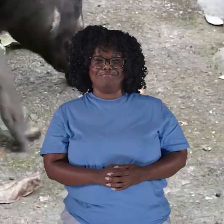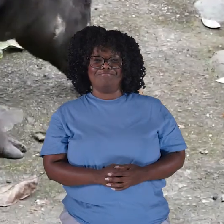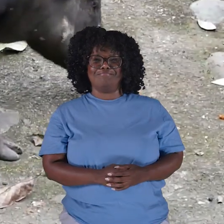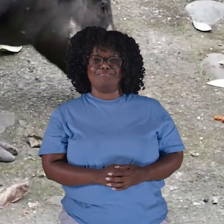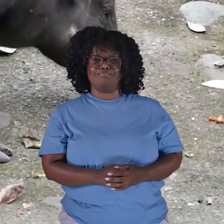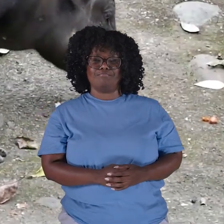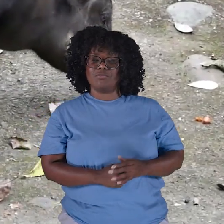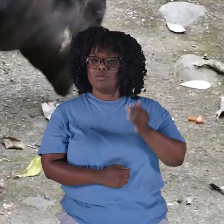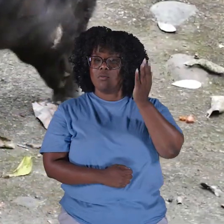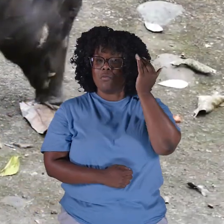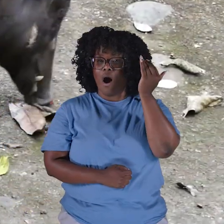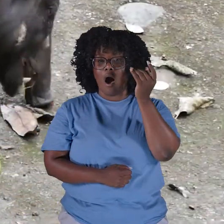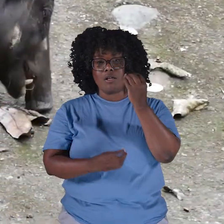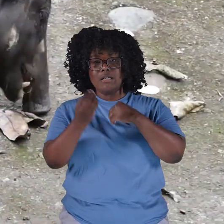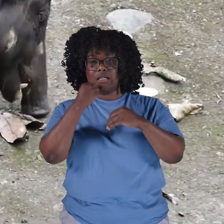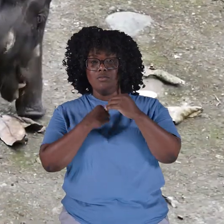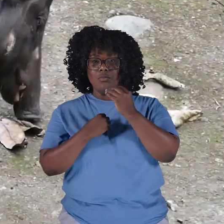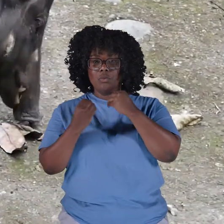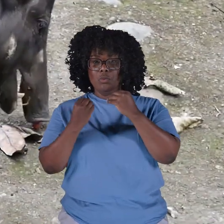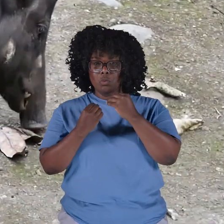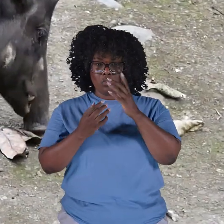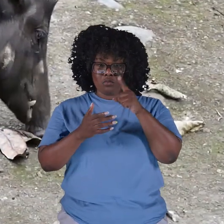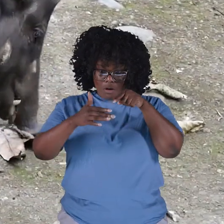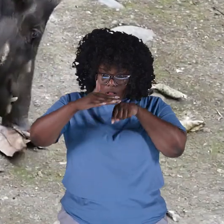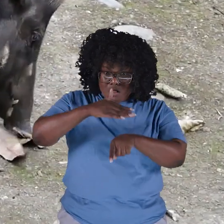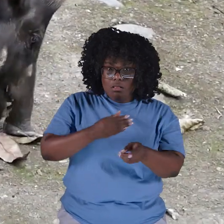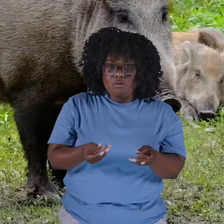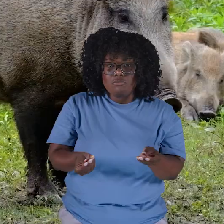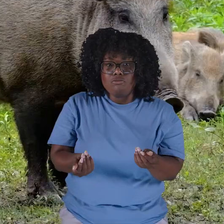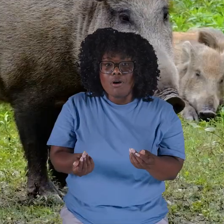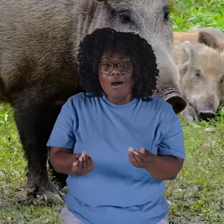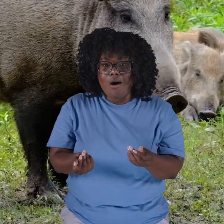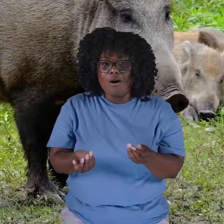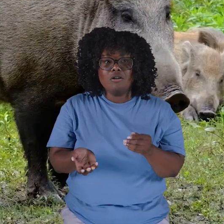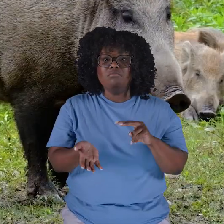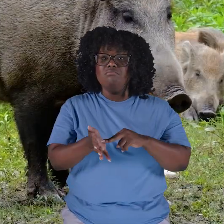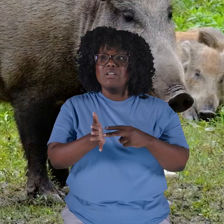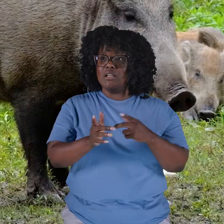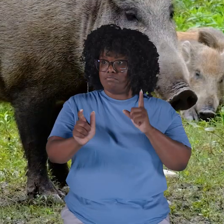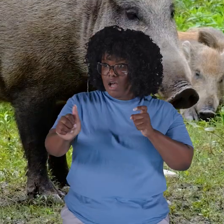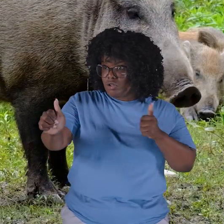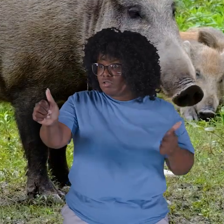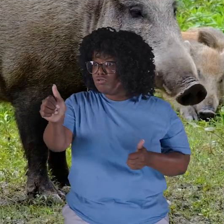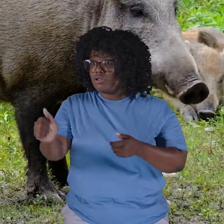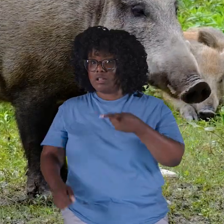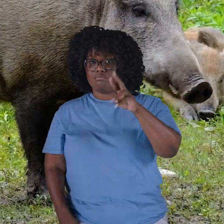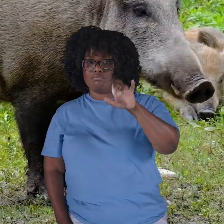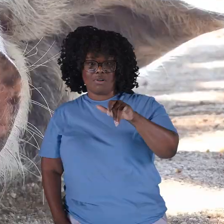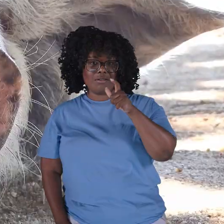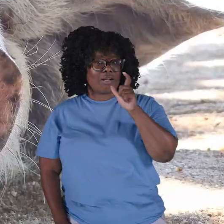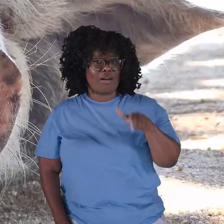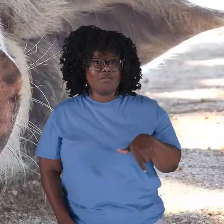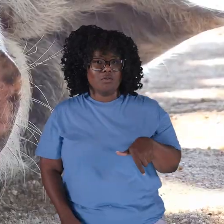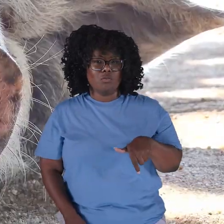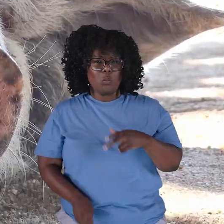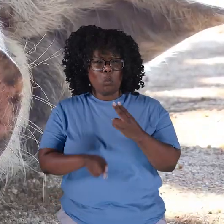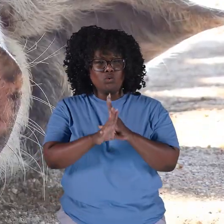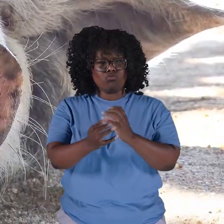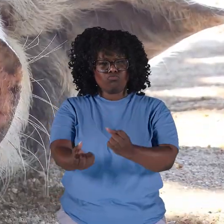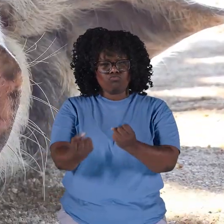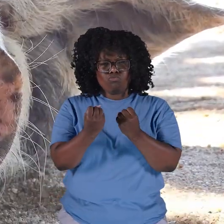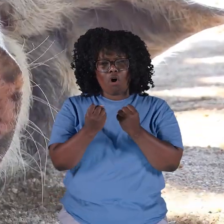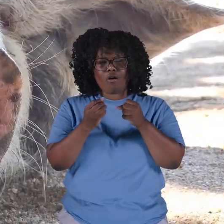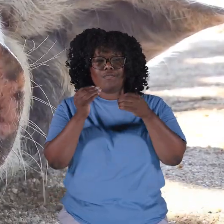Because they mainly eat food they find on the ground, pigs do not need to chase prey. They use their